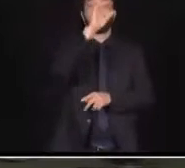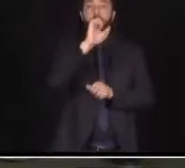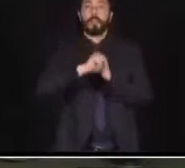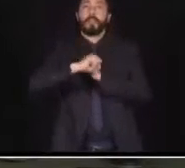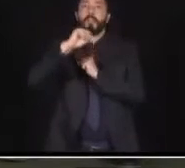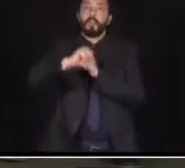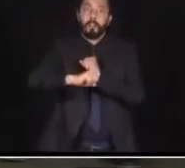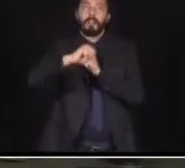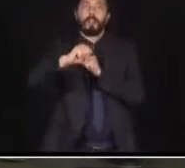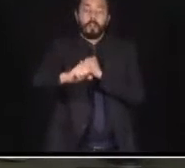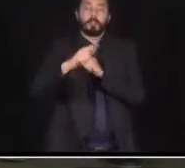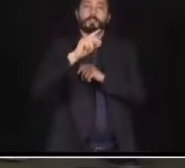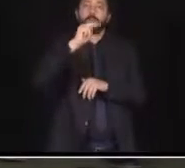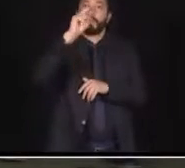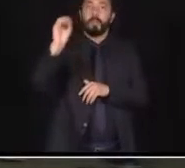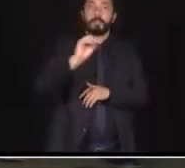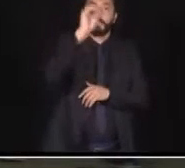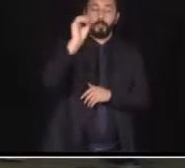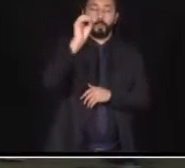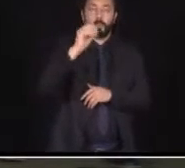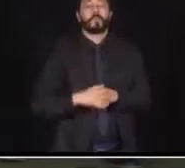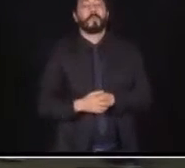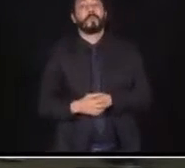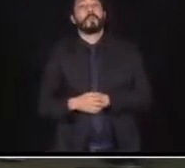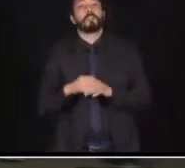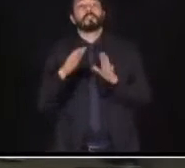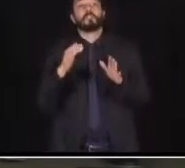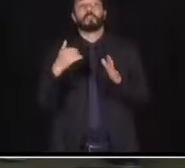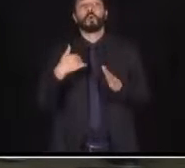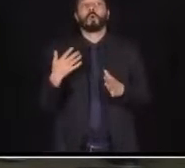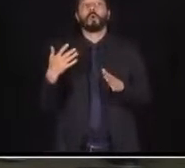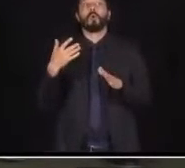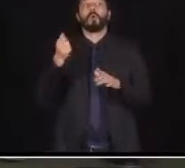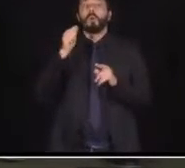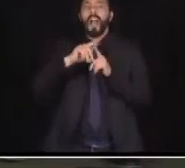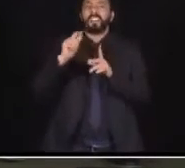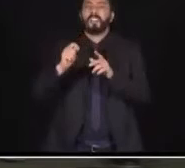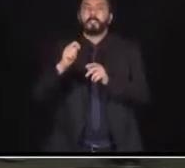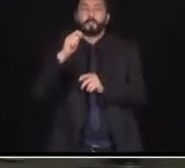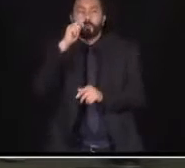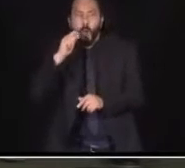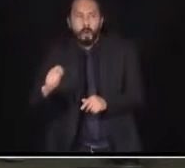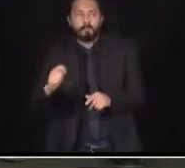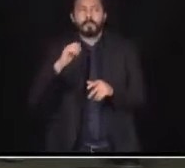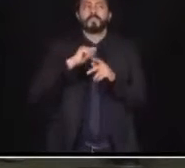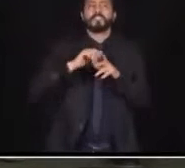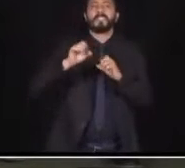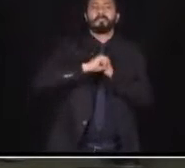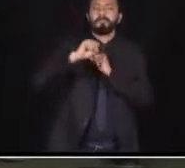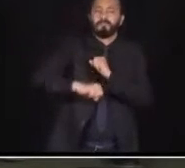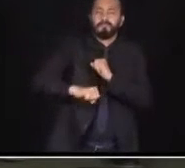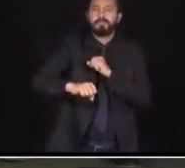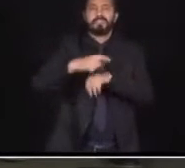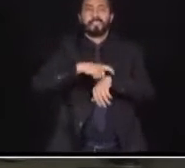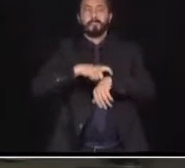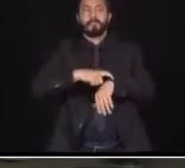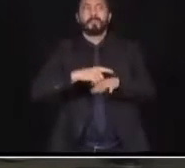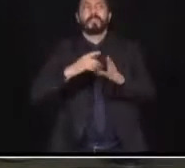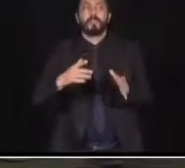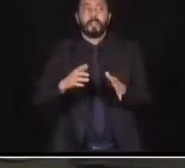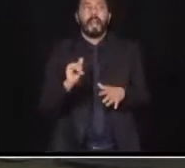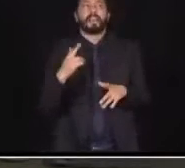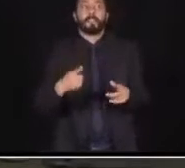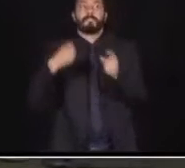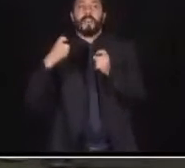longer than some people would like. So we're looking at the best possible use of them because we know that they're going to be really helpful for us in adding to